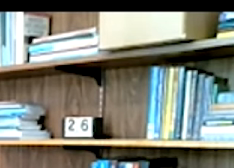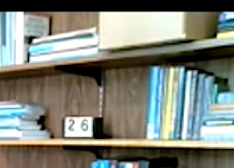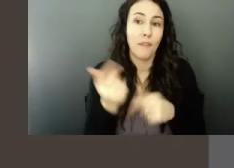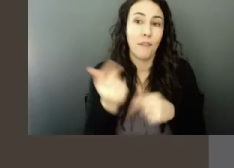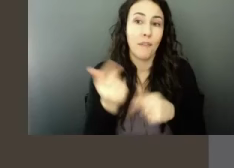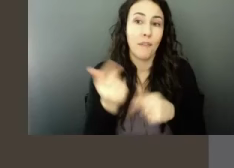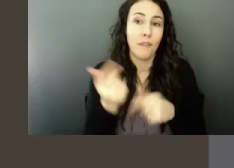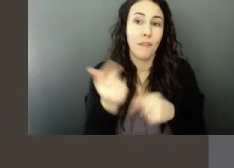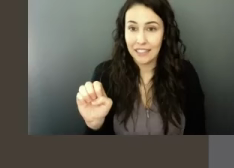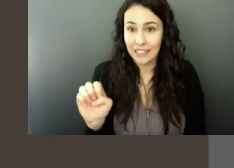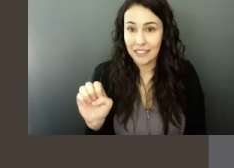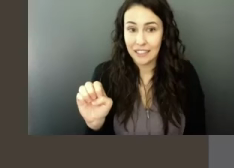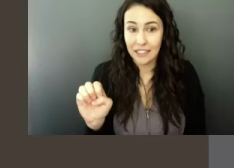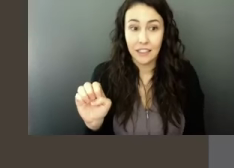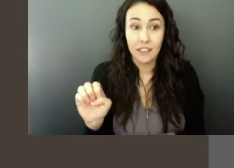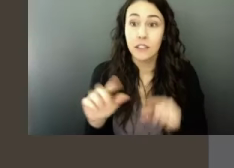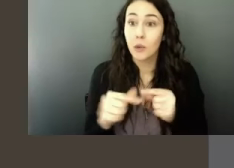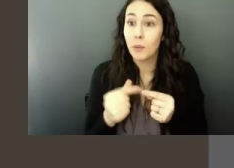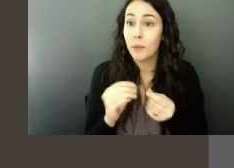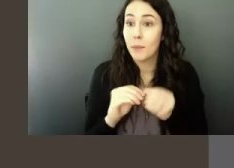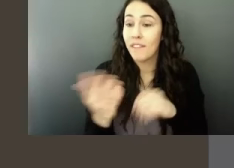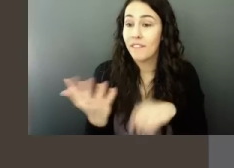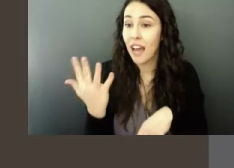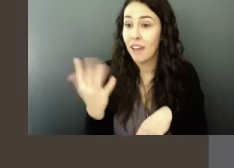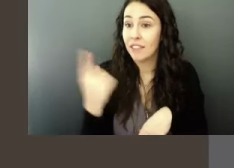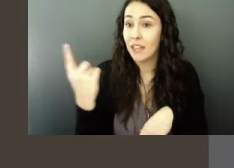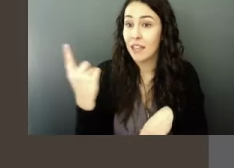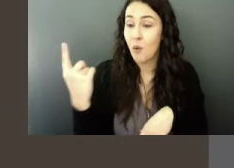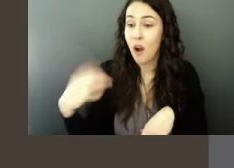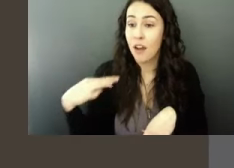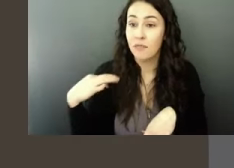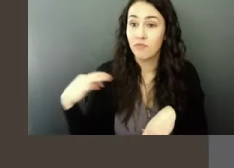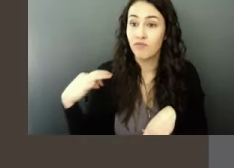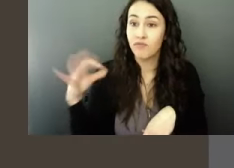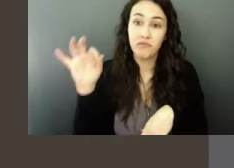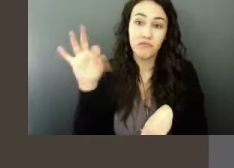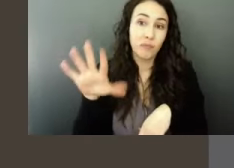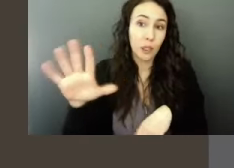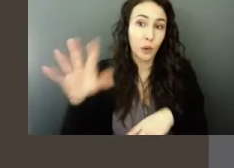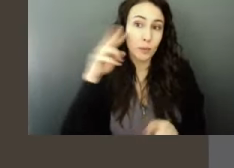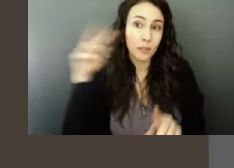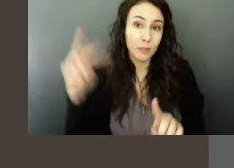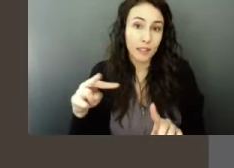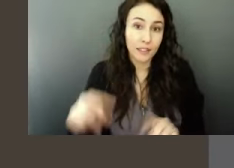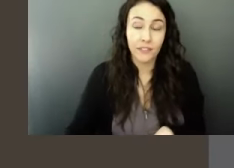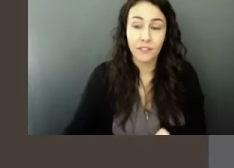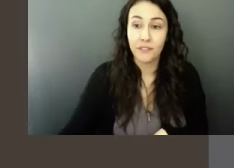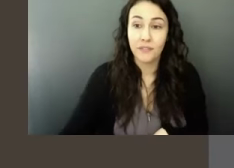So if someone from group number 5 wouldn't mind chiming in their perspectives.